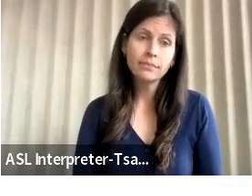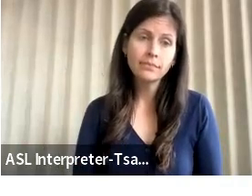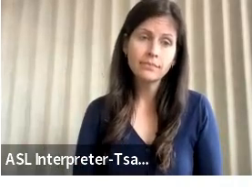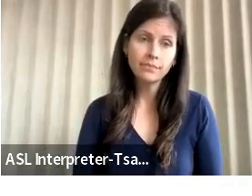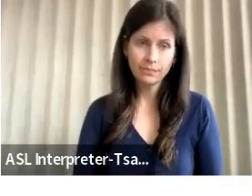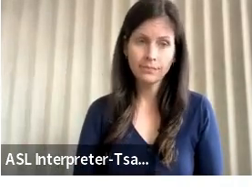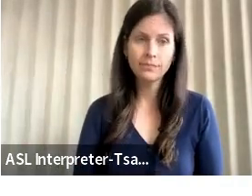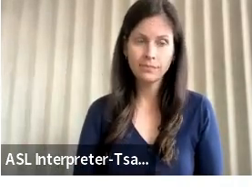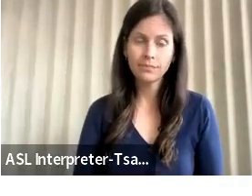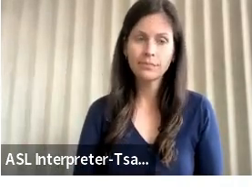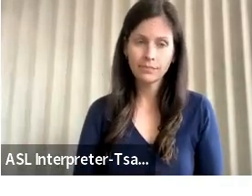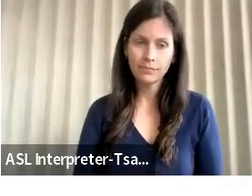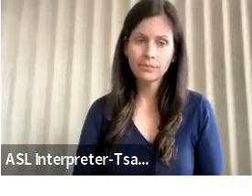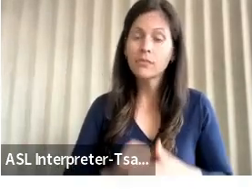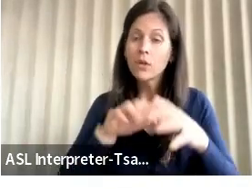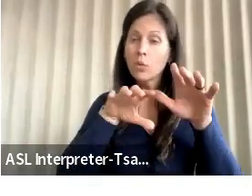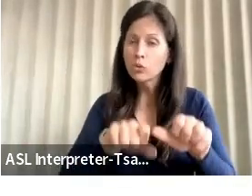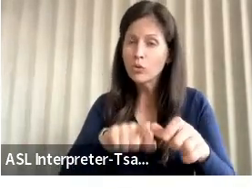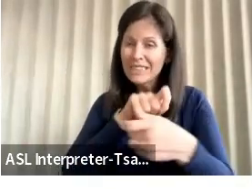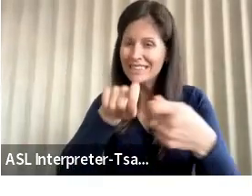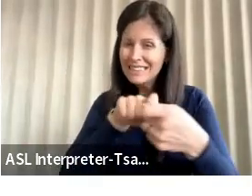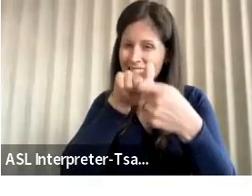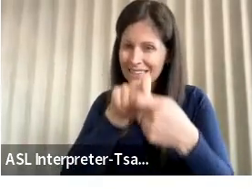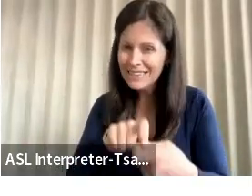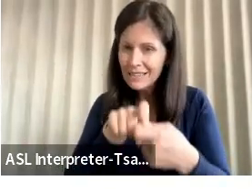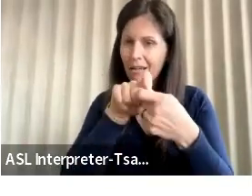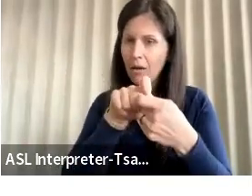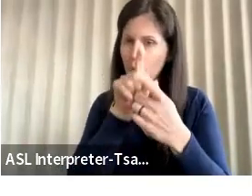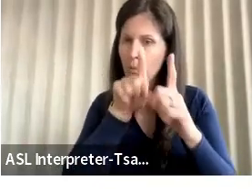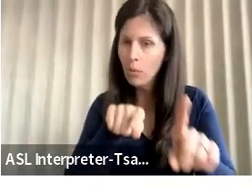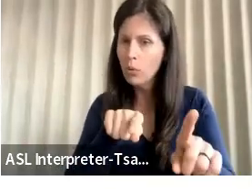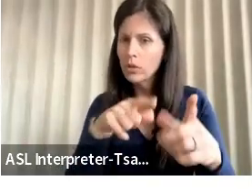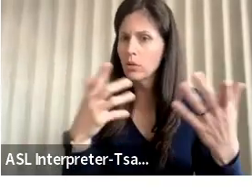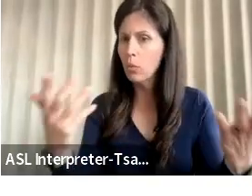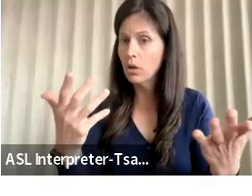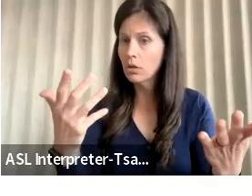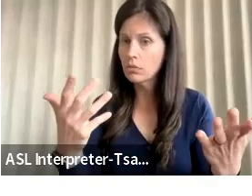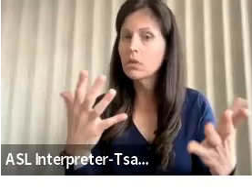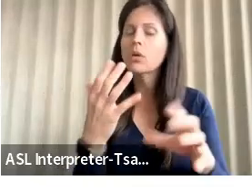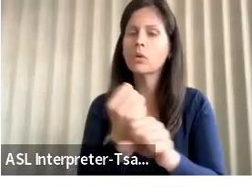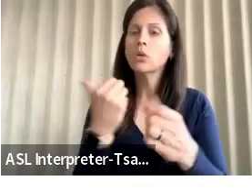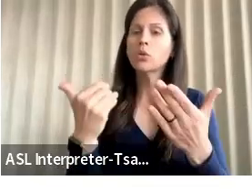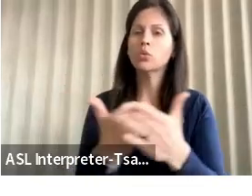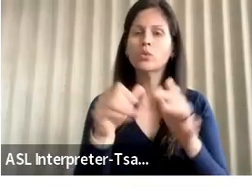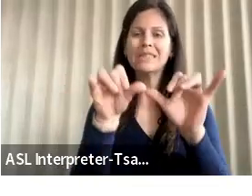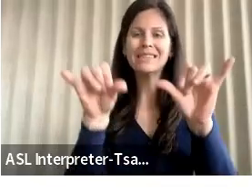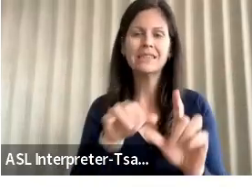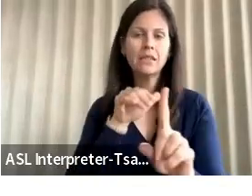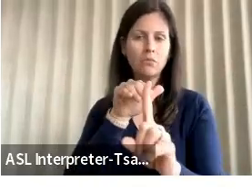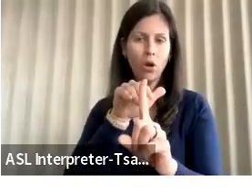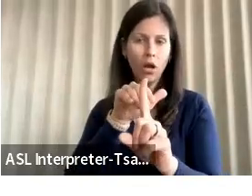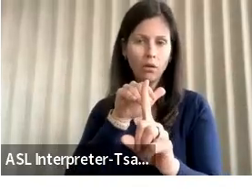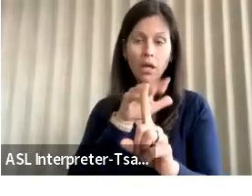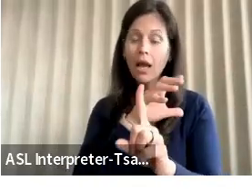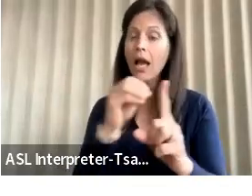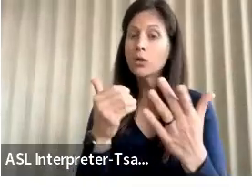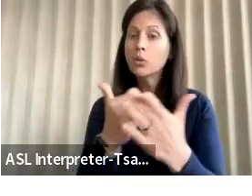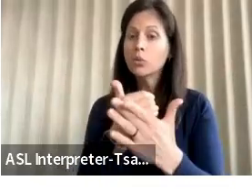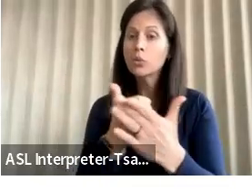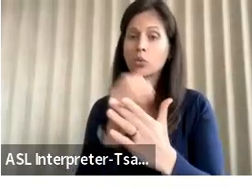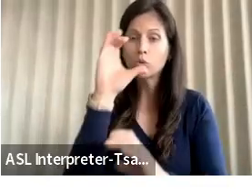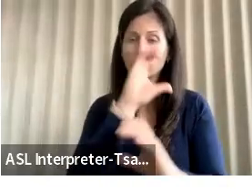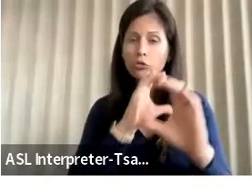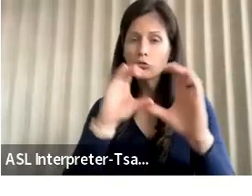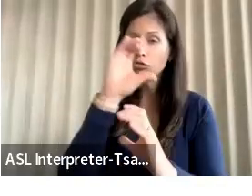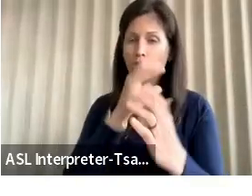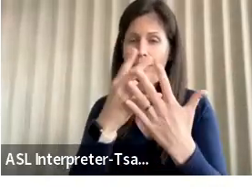The restraint detail report will receive a new system prompt, a new search filter,